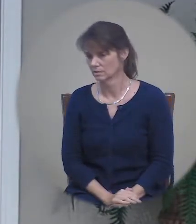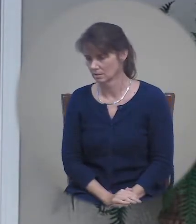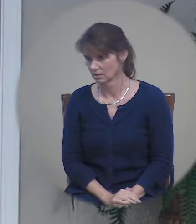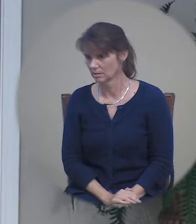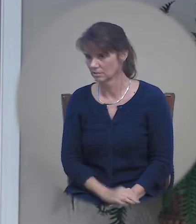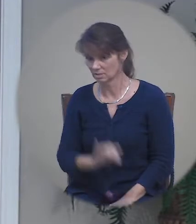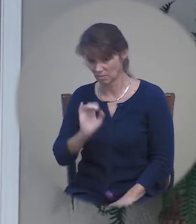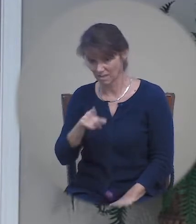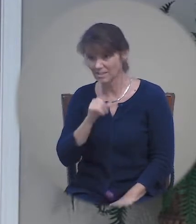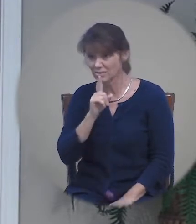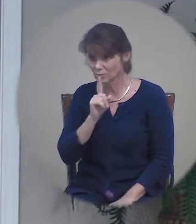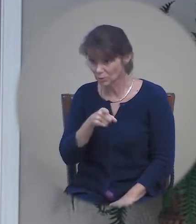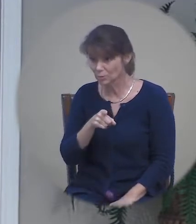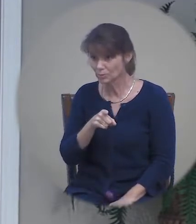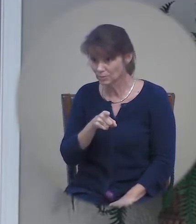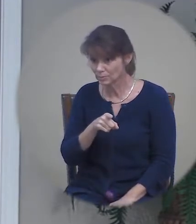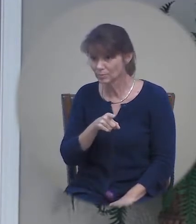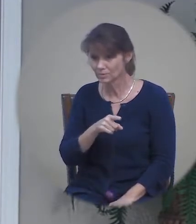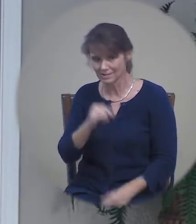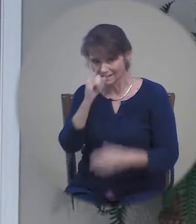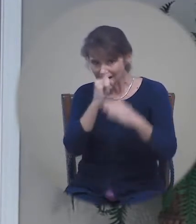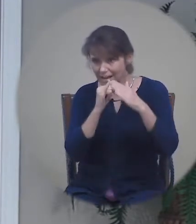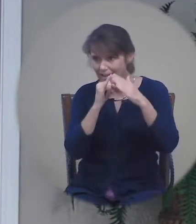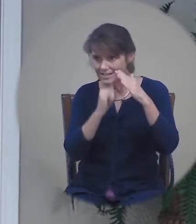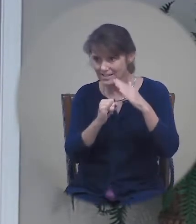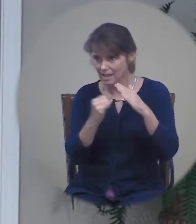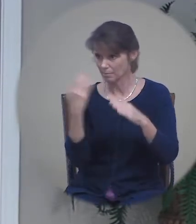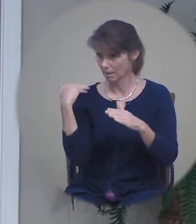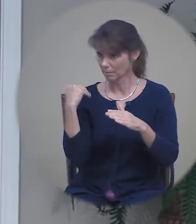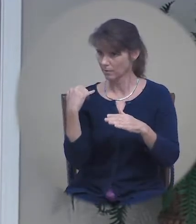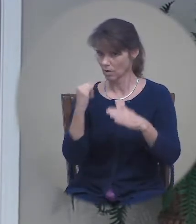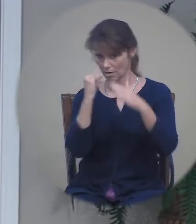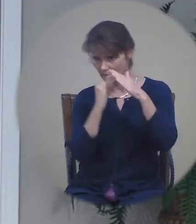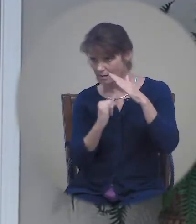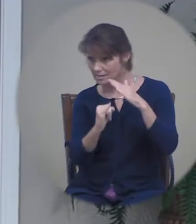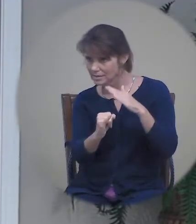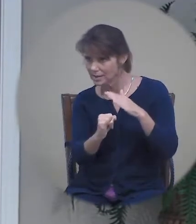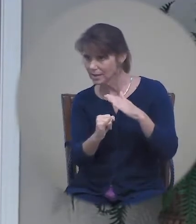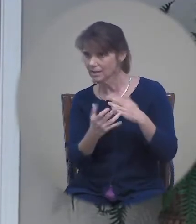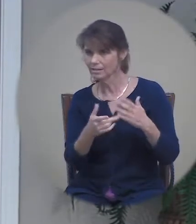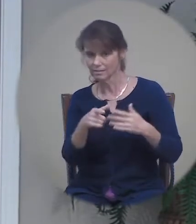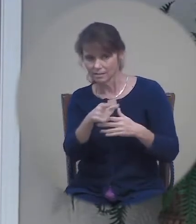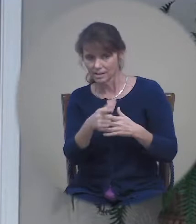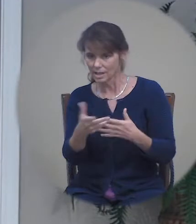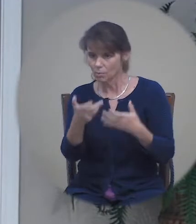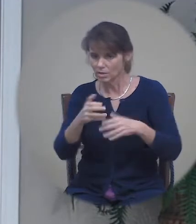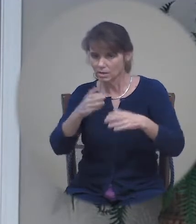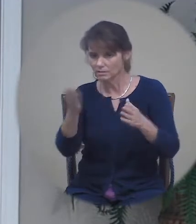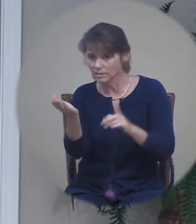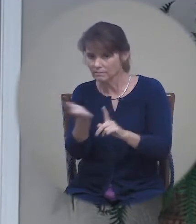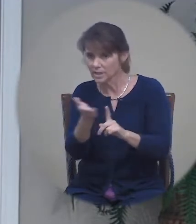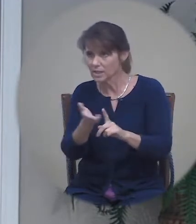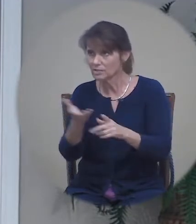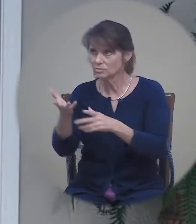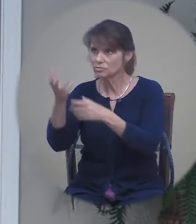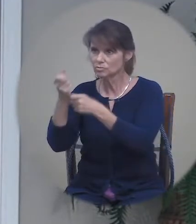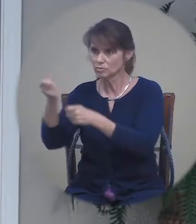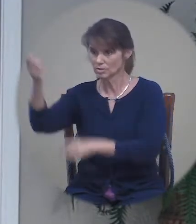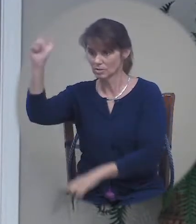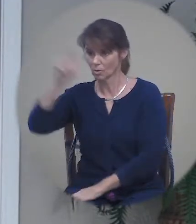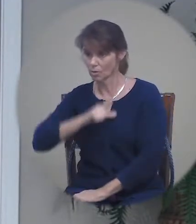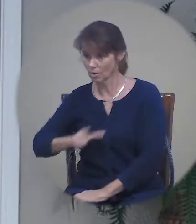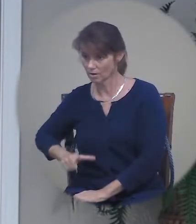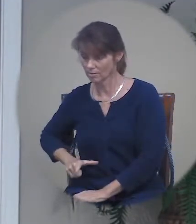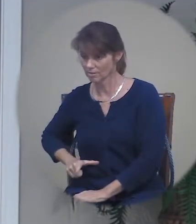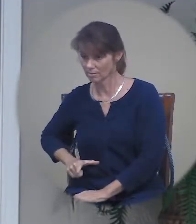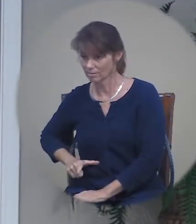meant it for two different reasons. Isaiah was trying to give them that warning so they would put their trust in the Lord. Rabshakeh or Assyria was